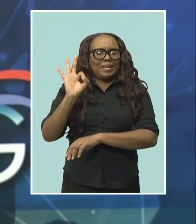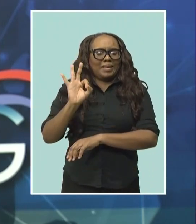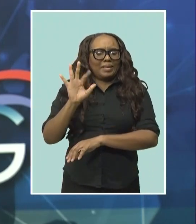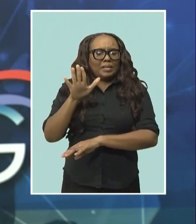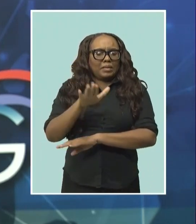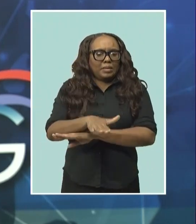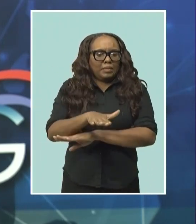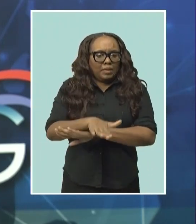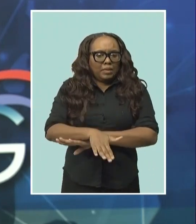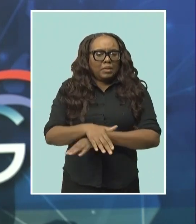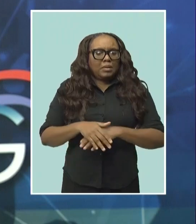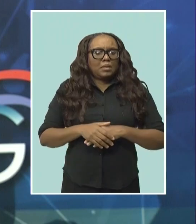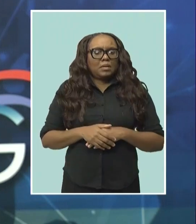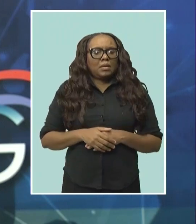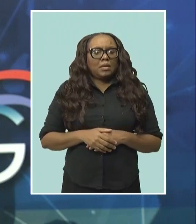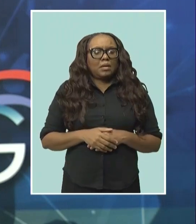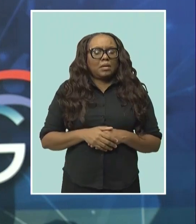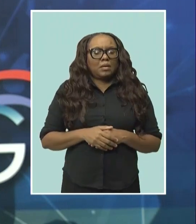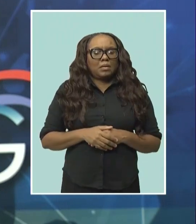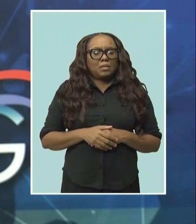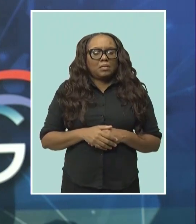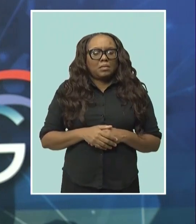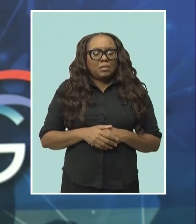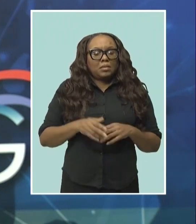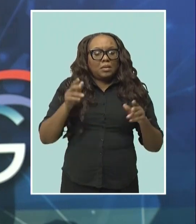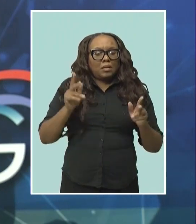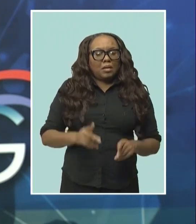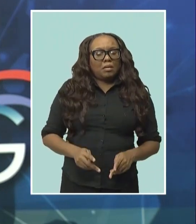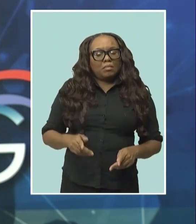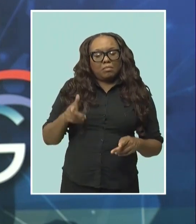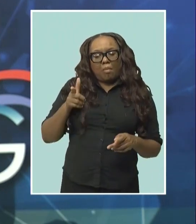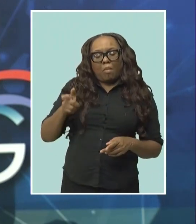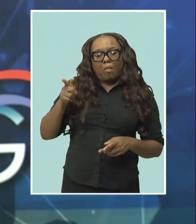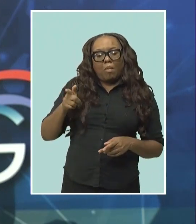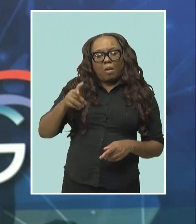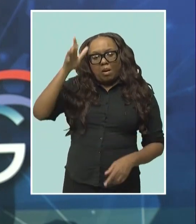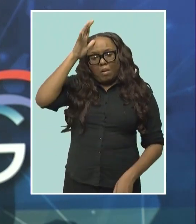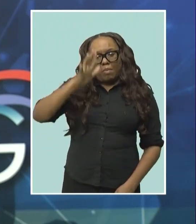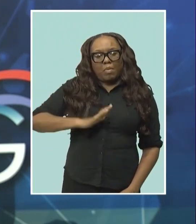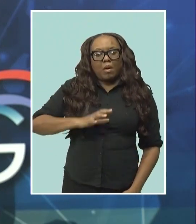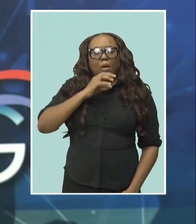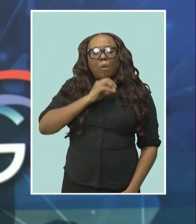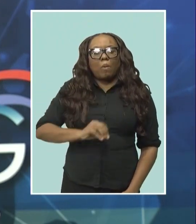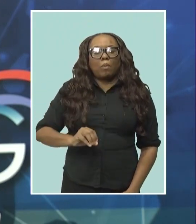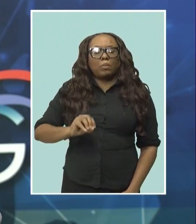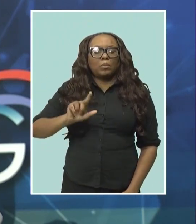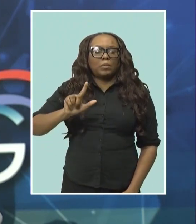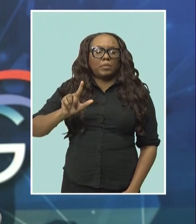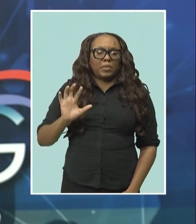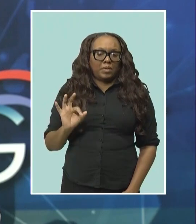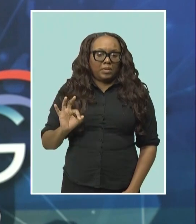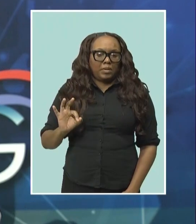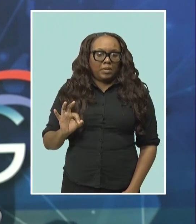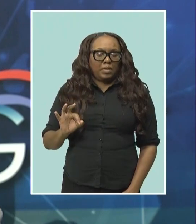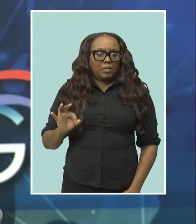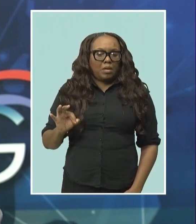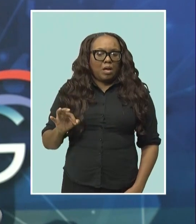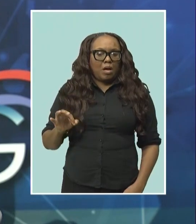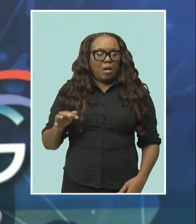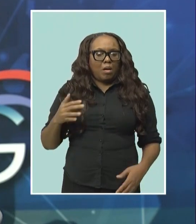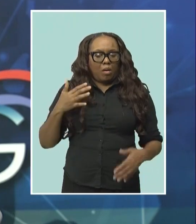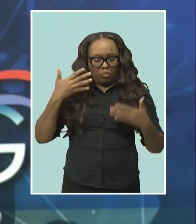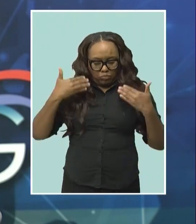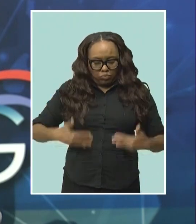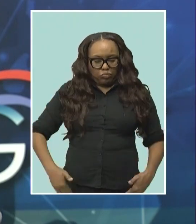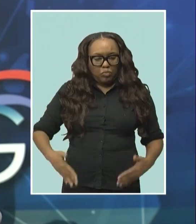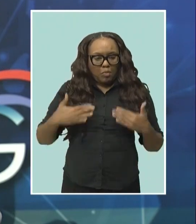later learned a 29-year-old male had received a gunshot injuries really about his body. The victim